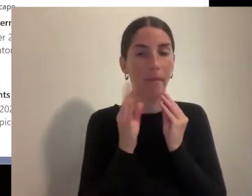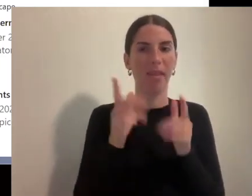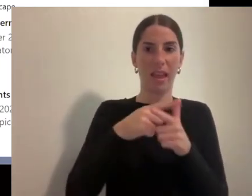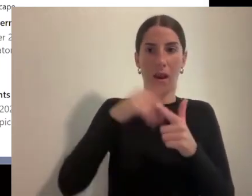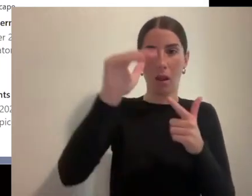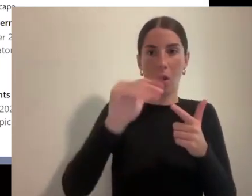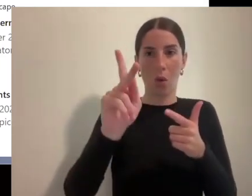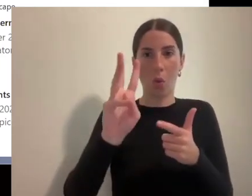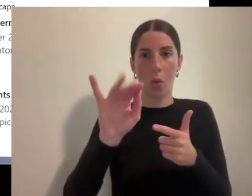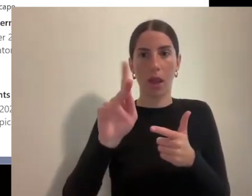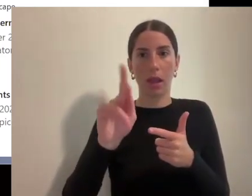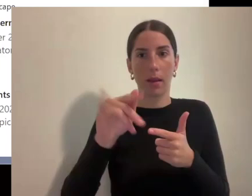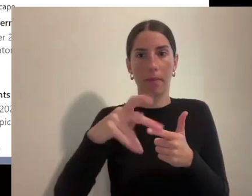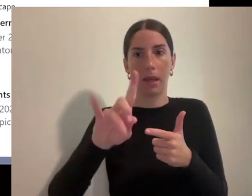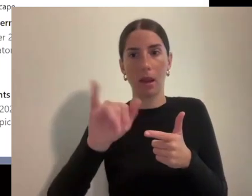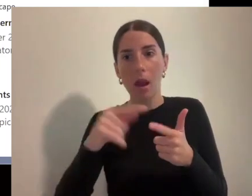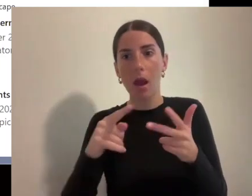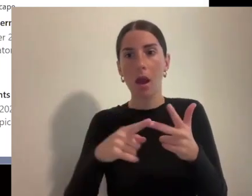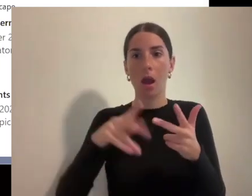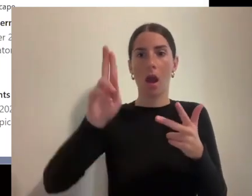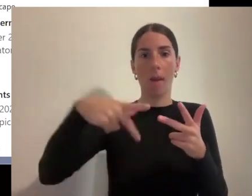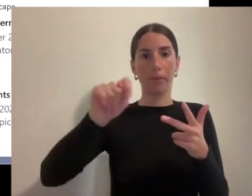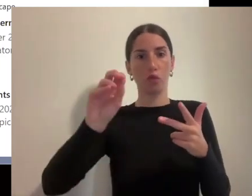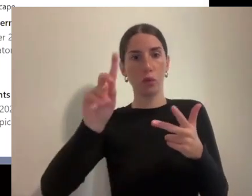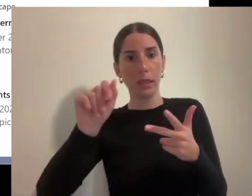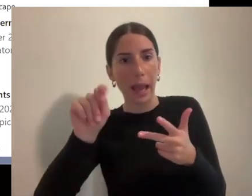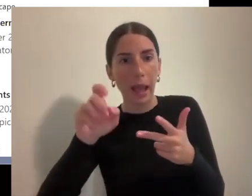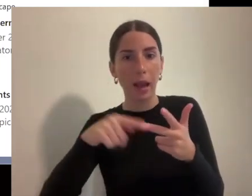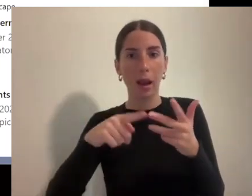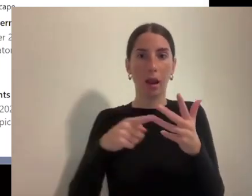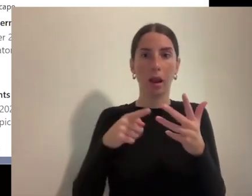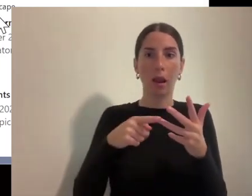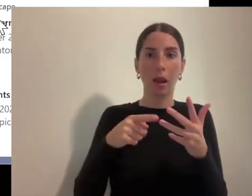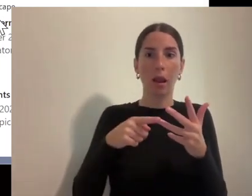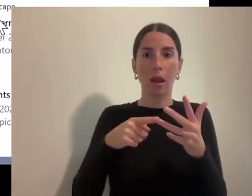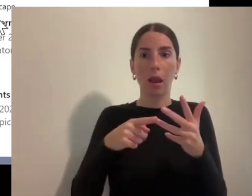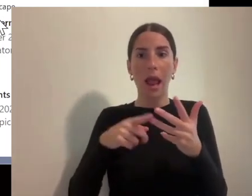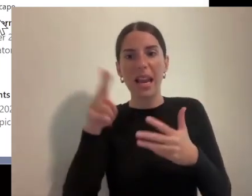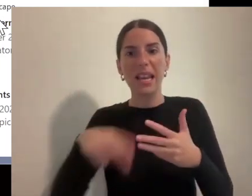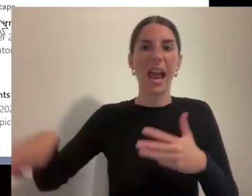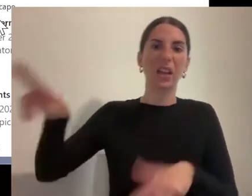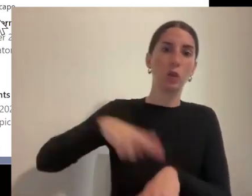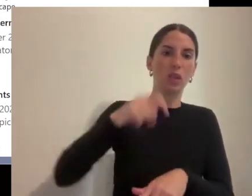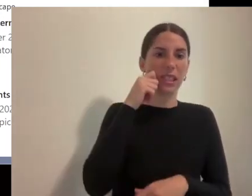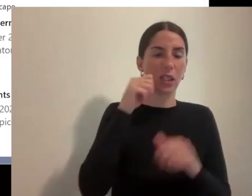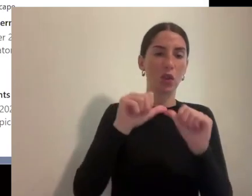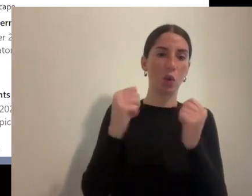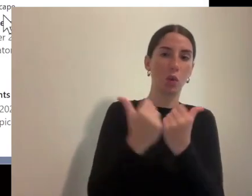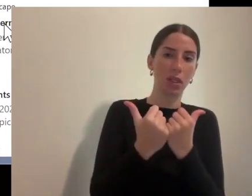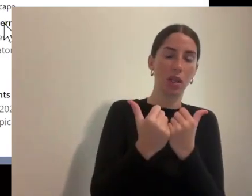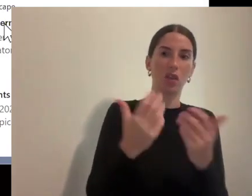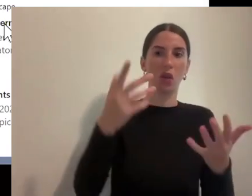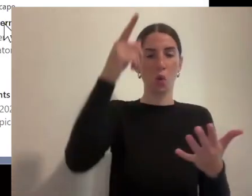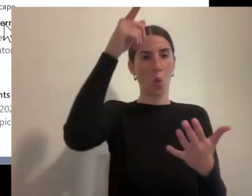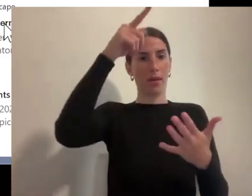website called Up to Date. And then the fourth one is the National Eczema Association. And then the fifth one is Medscape. So